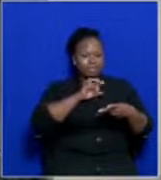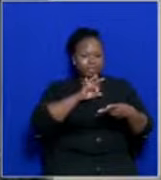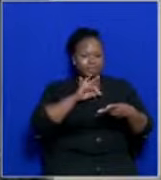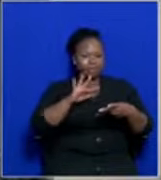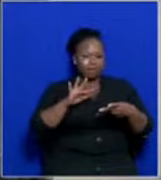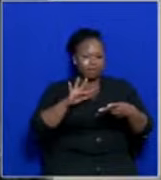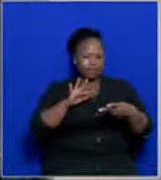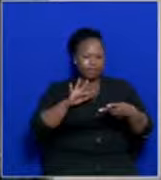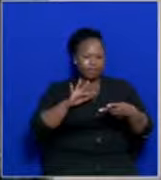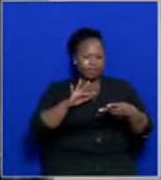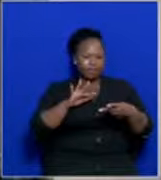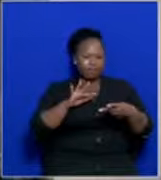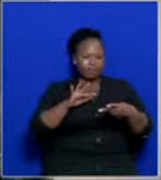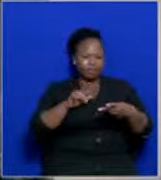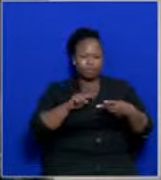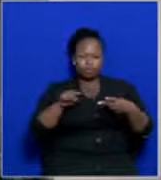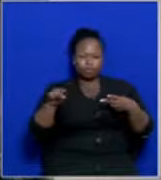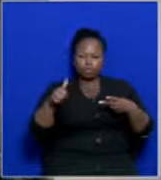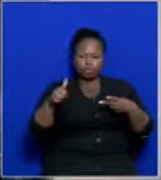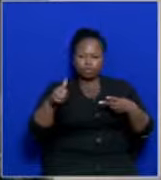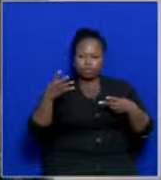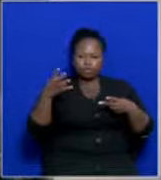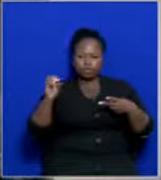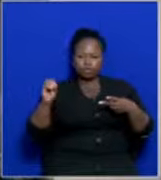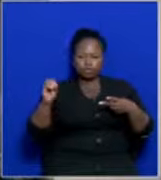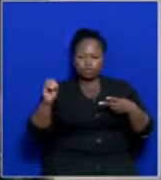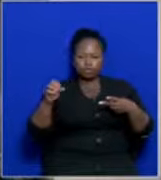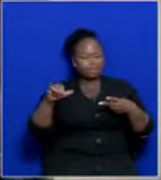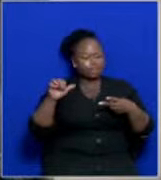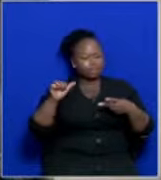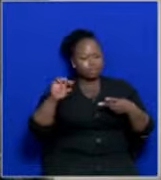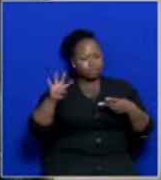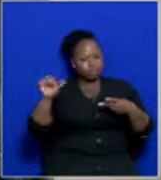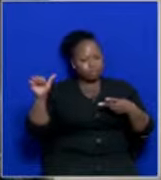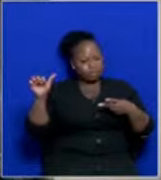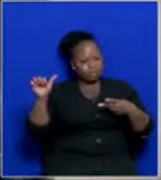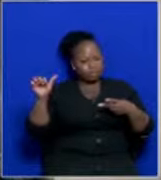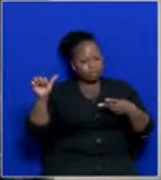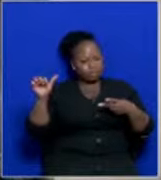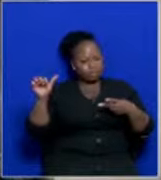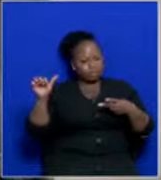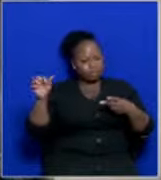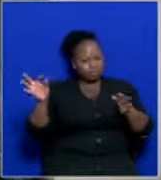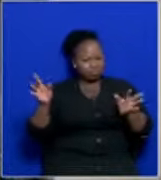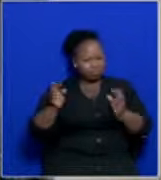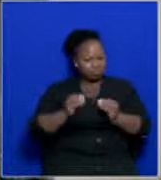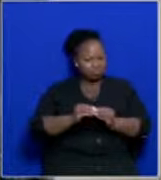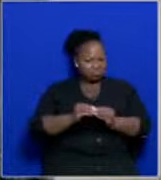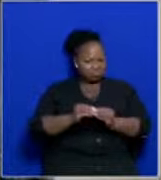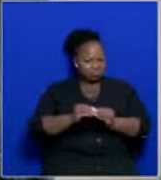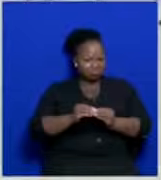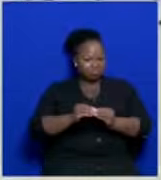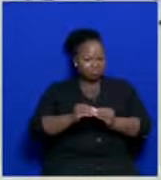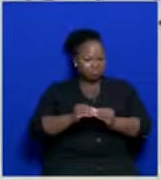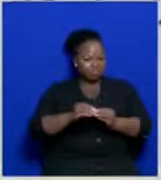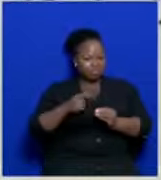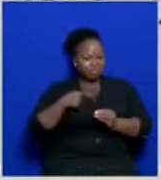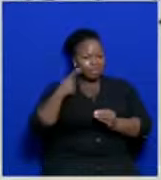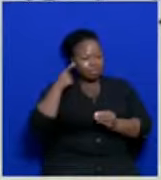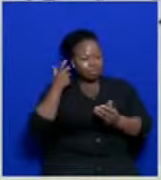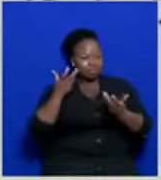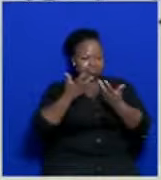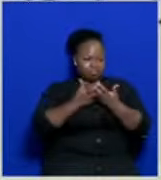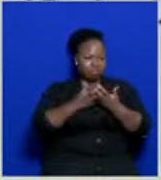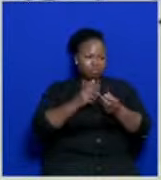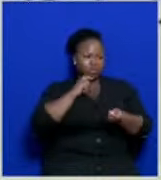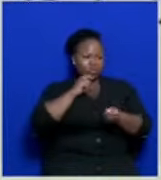to 646. And I think it does support your contention that although you had contact